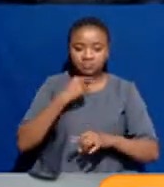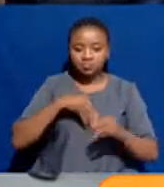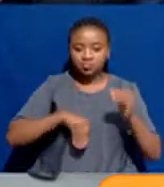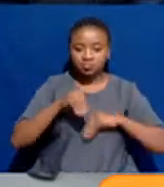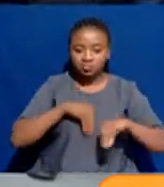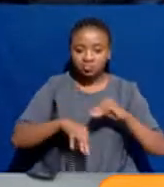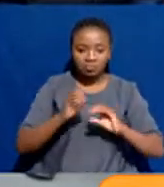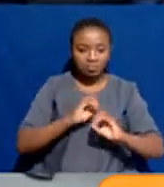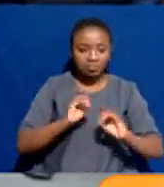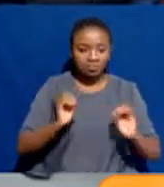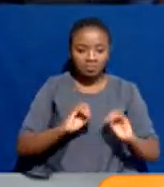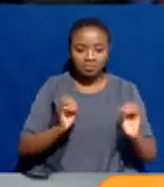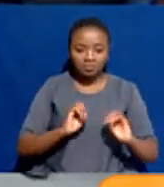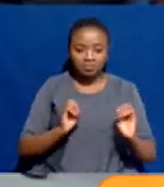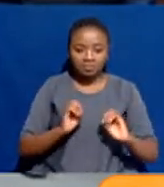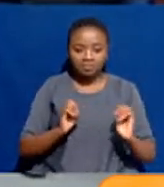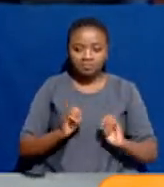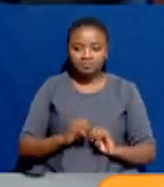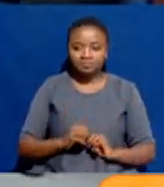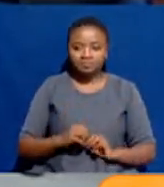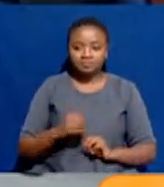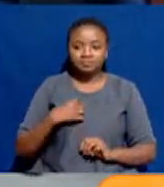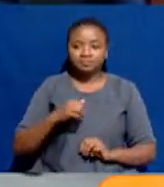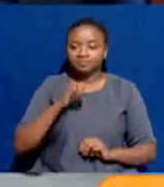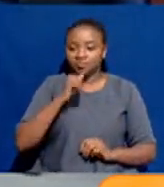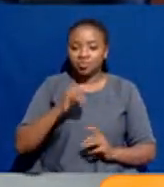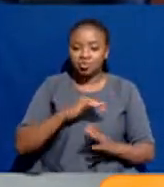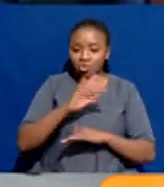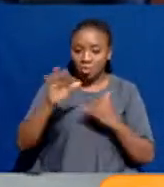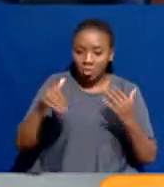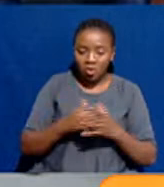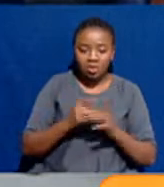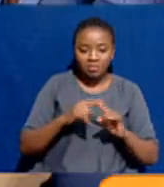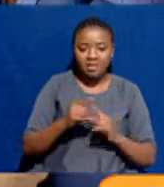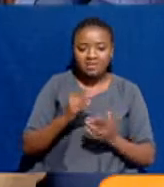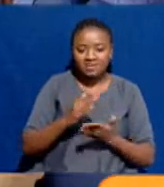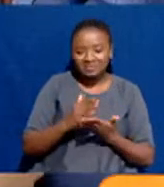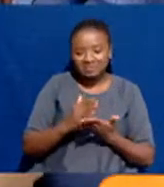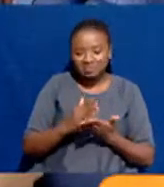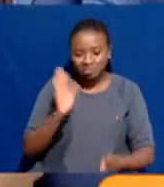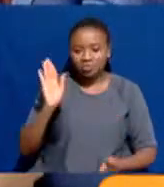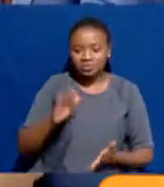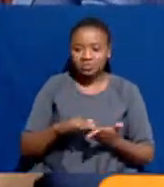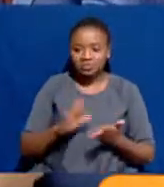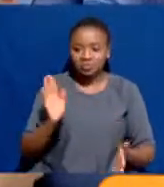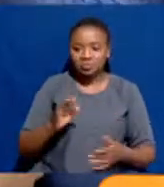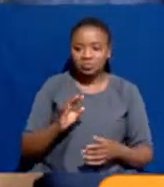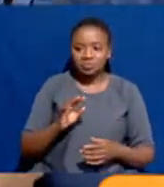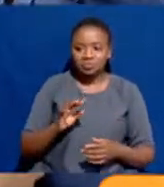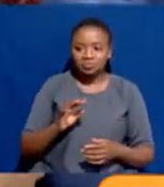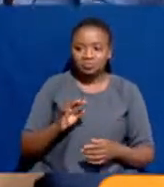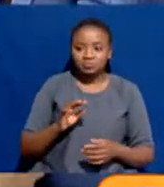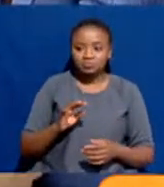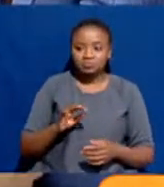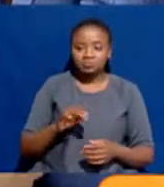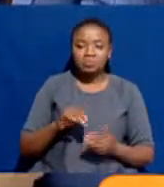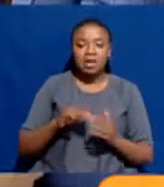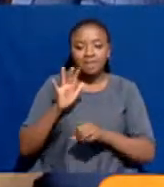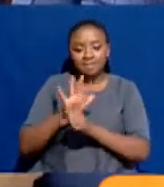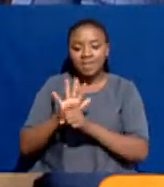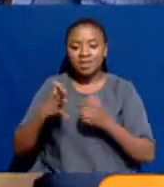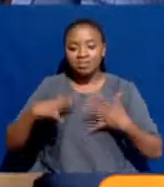basically lump up everybody. You're not saying everyone is corrupt. You're saying most of them are corrupt. Oh, a lot of people basically say the judiciary is